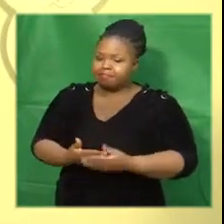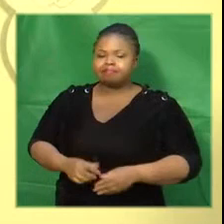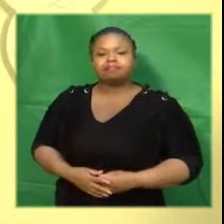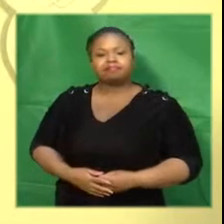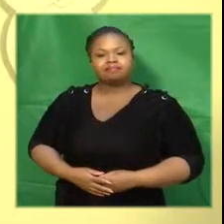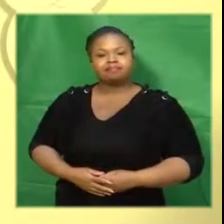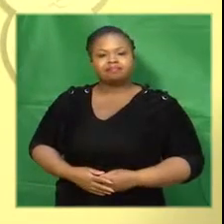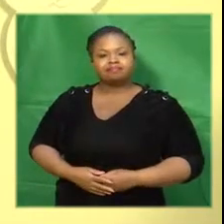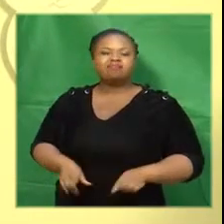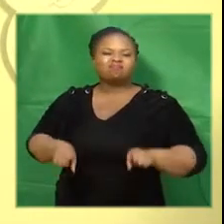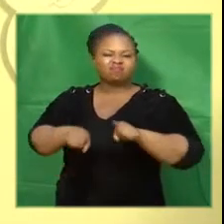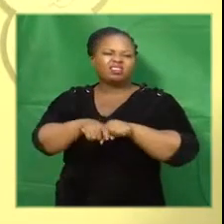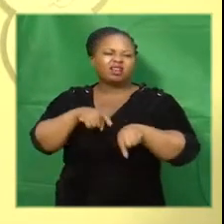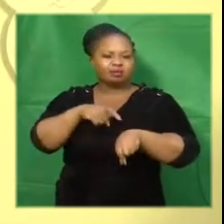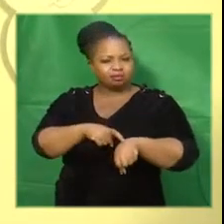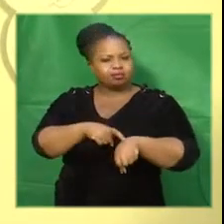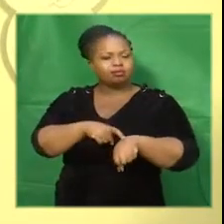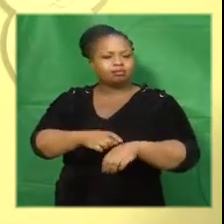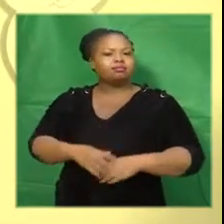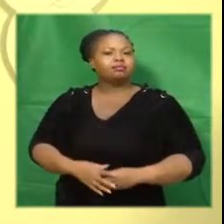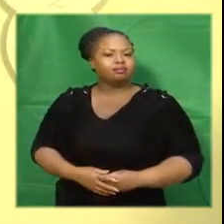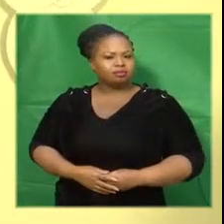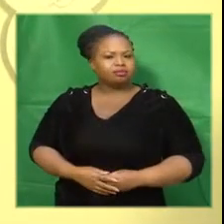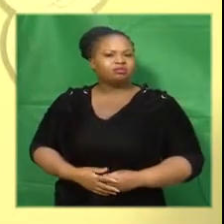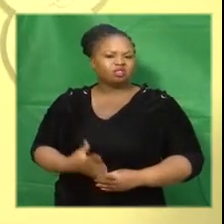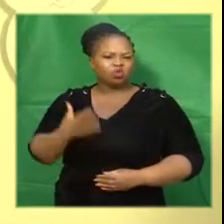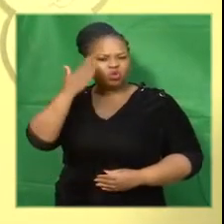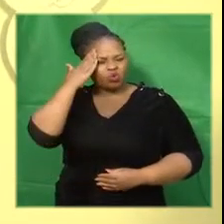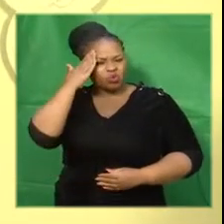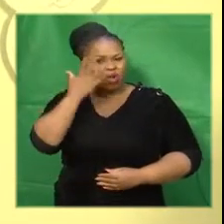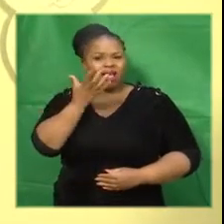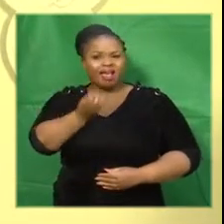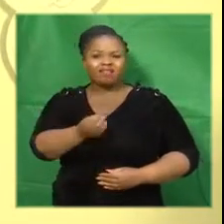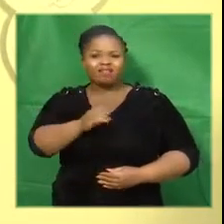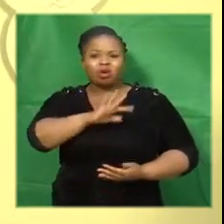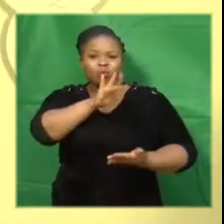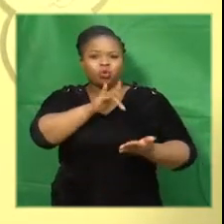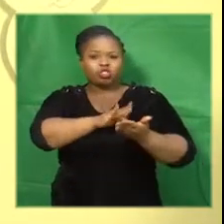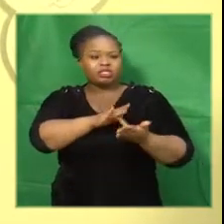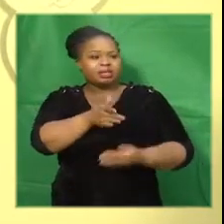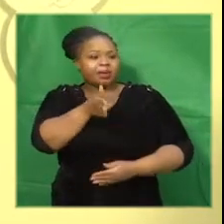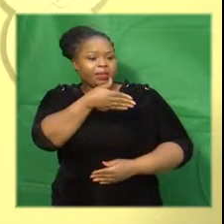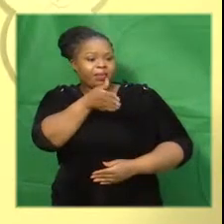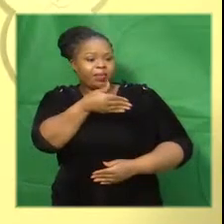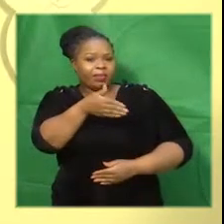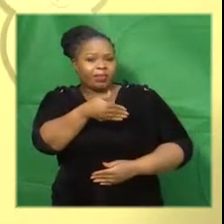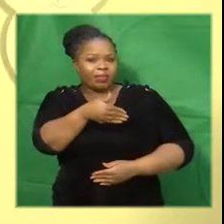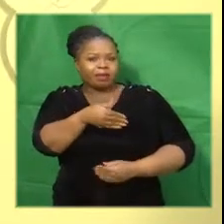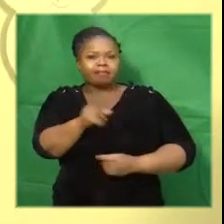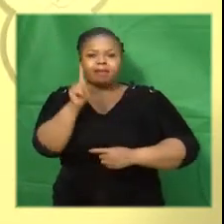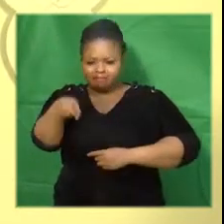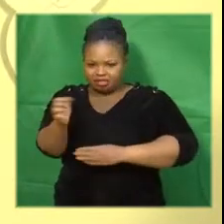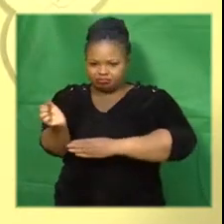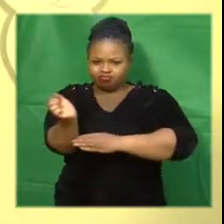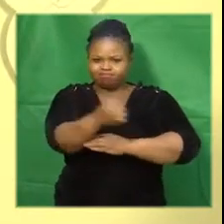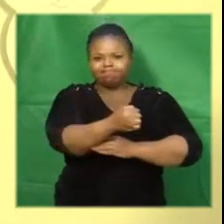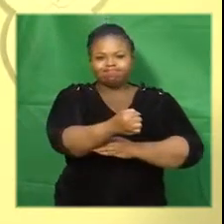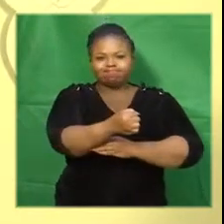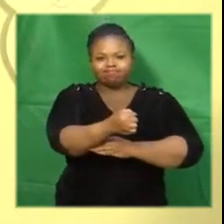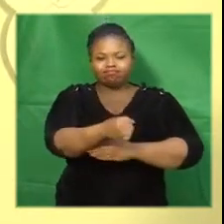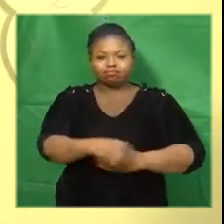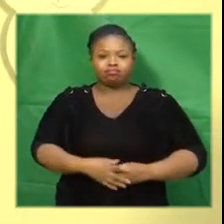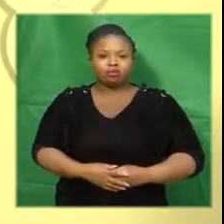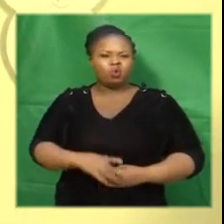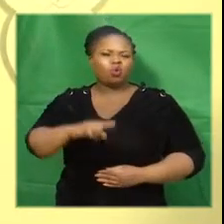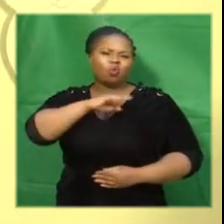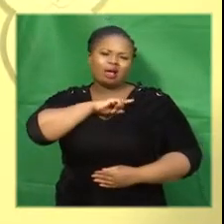same time, there are a number of vacancies that need to be filled. These vacancies created by